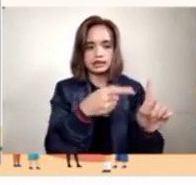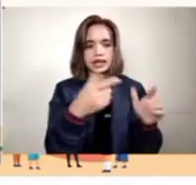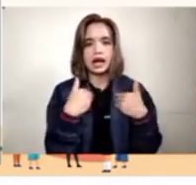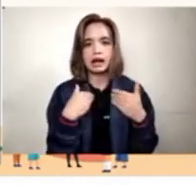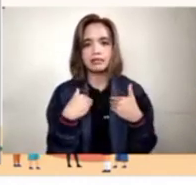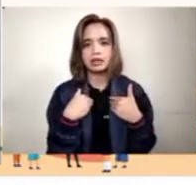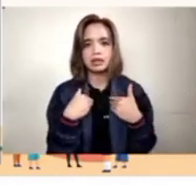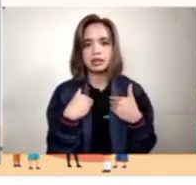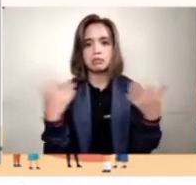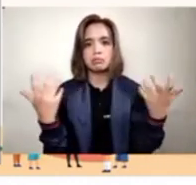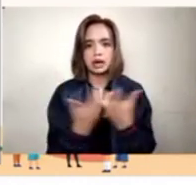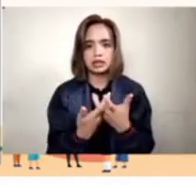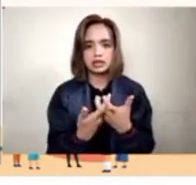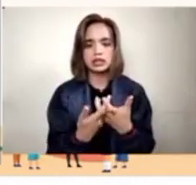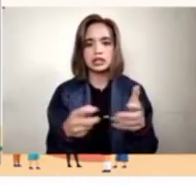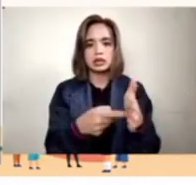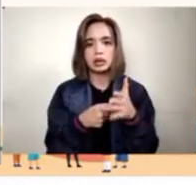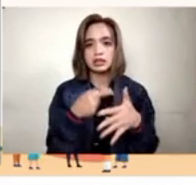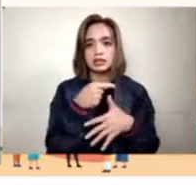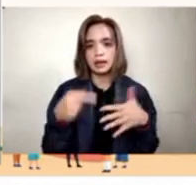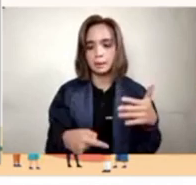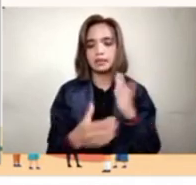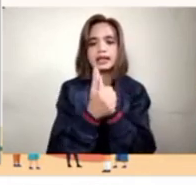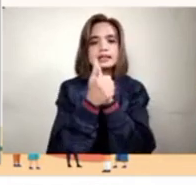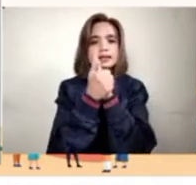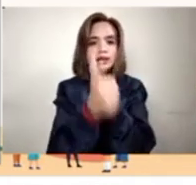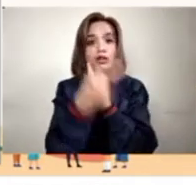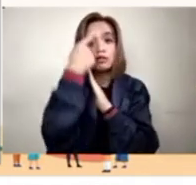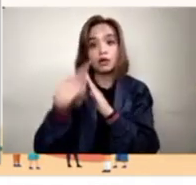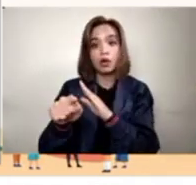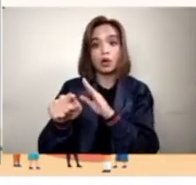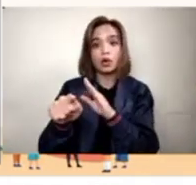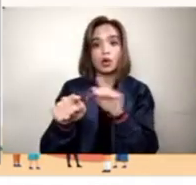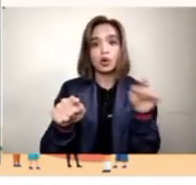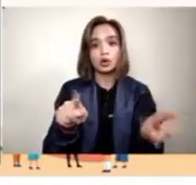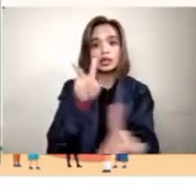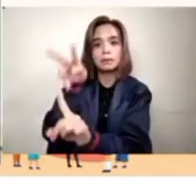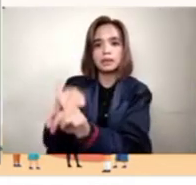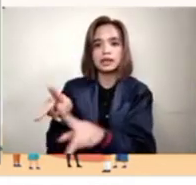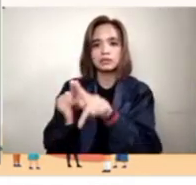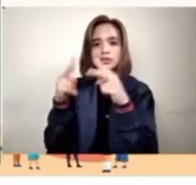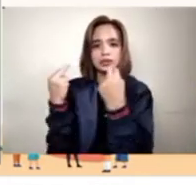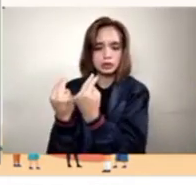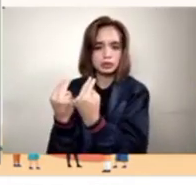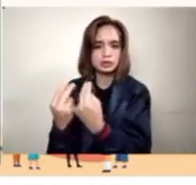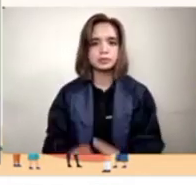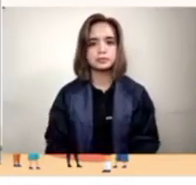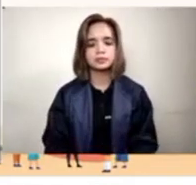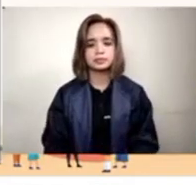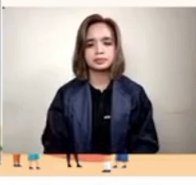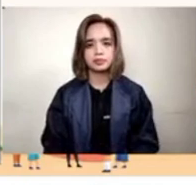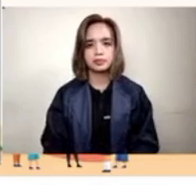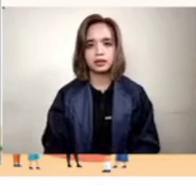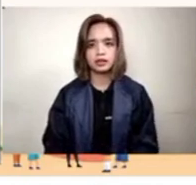career line meets all the necessary qualifications and expected competencies of the position being applied